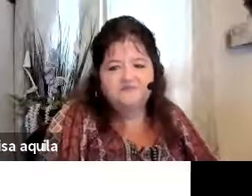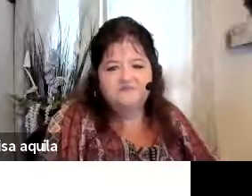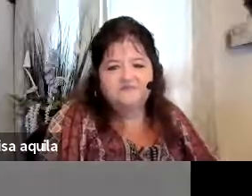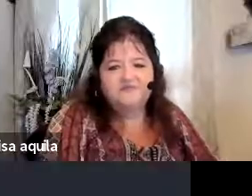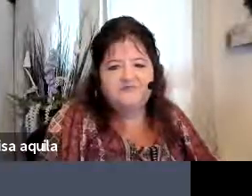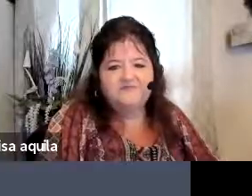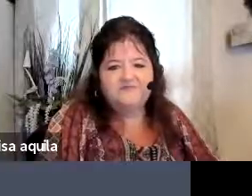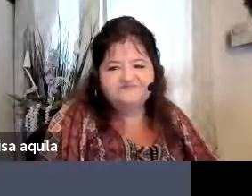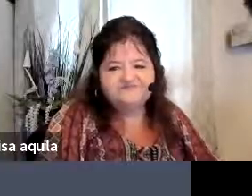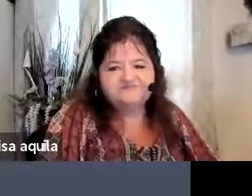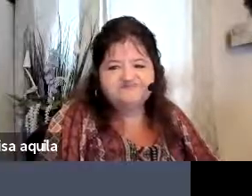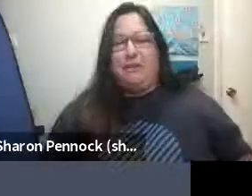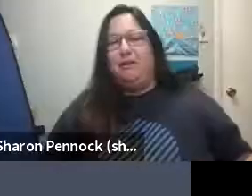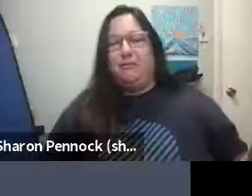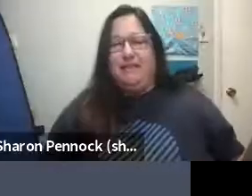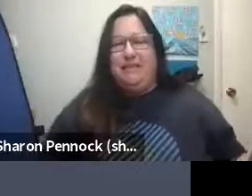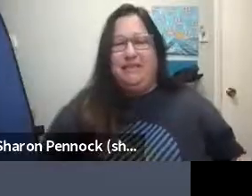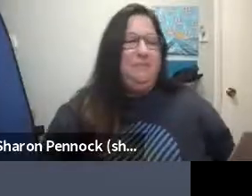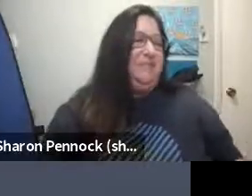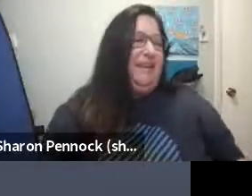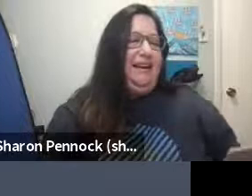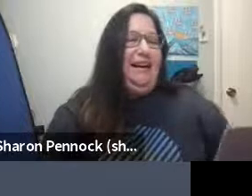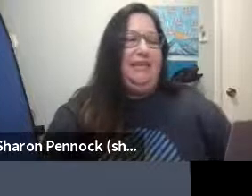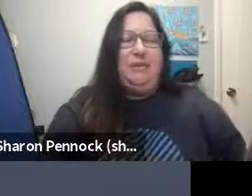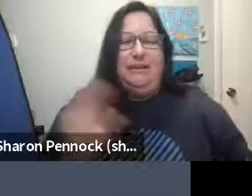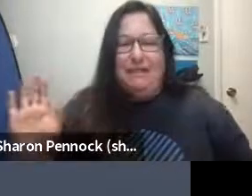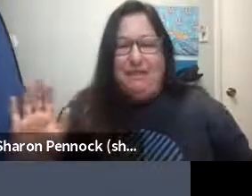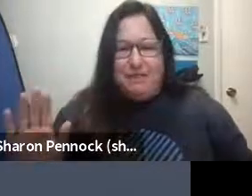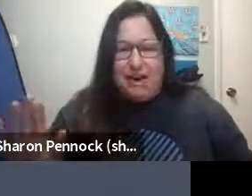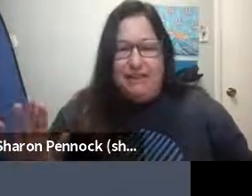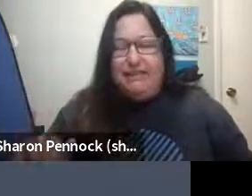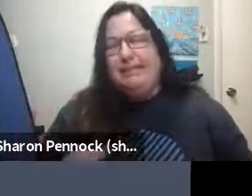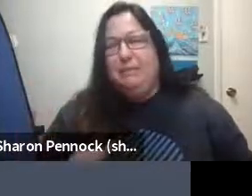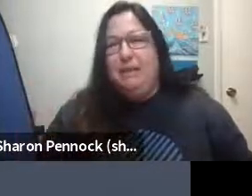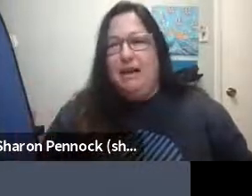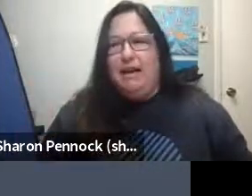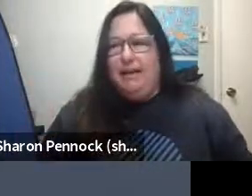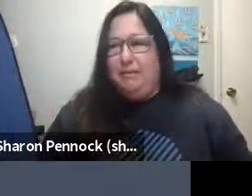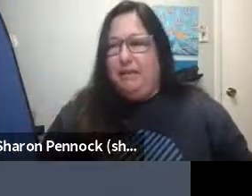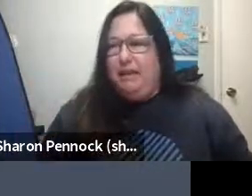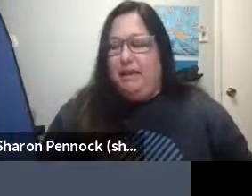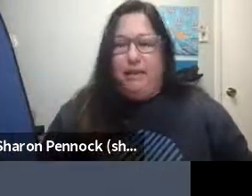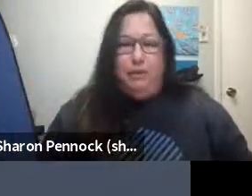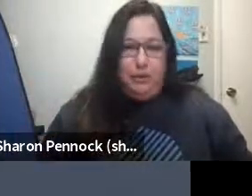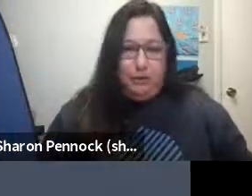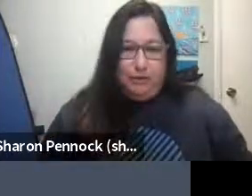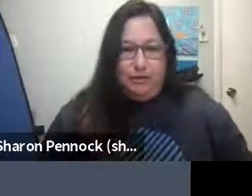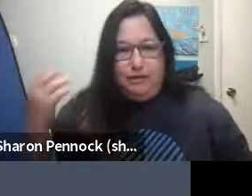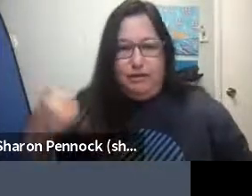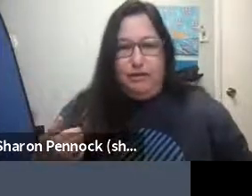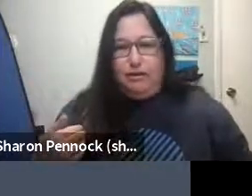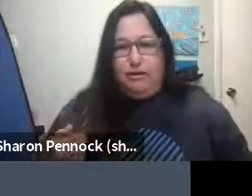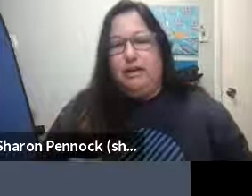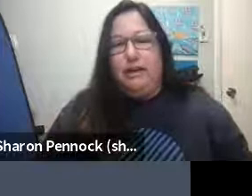Oh. Yes. All right. I was on the wrong page there. Hi, everyone. My name's Sharon. I am a white woman